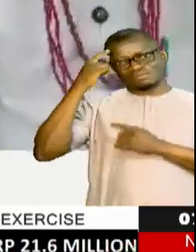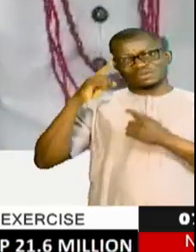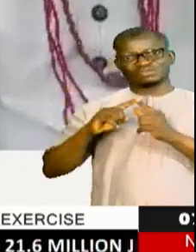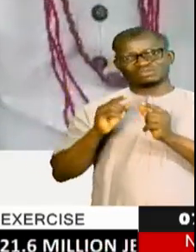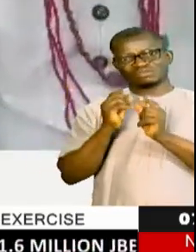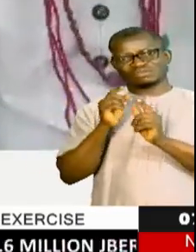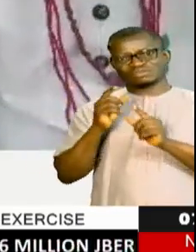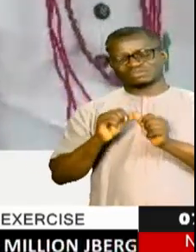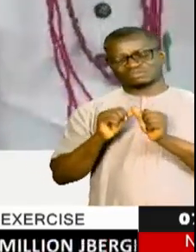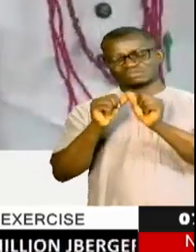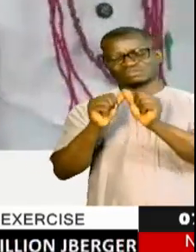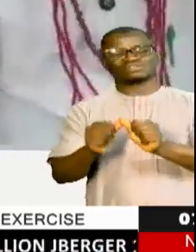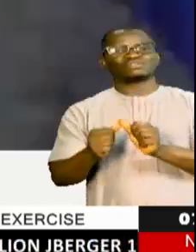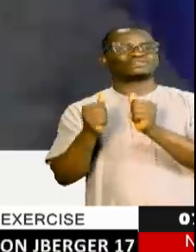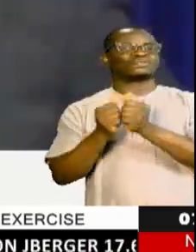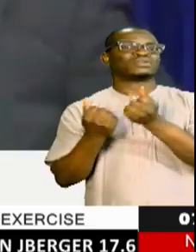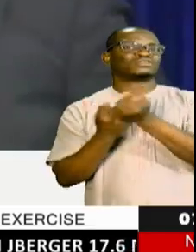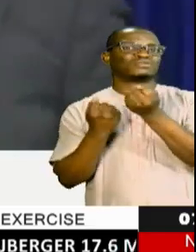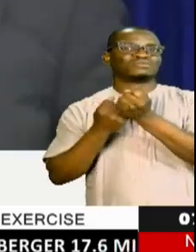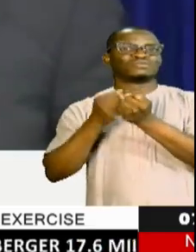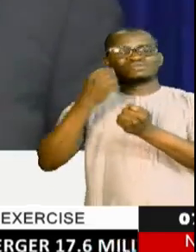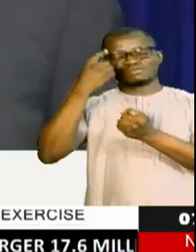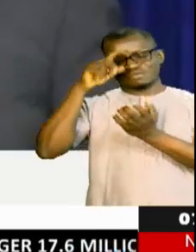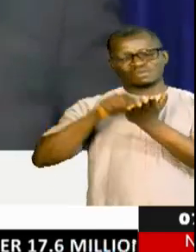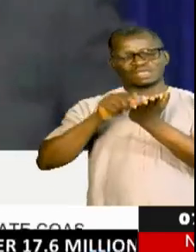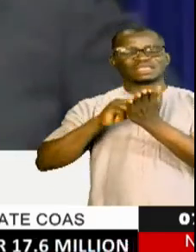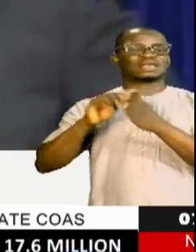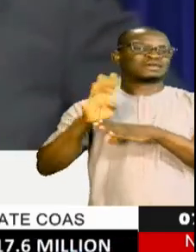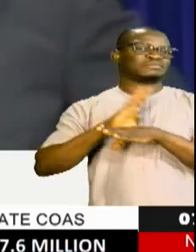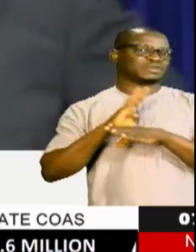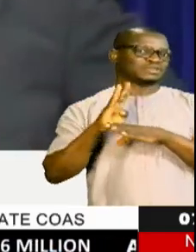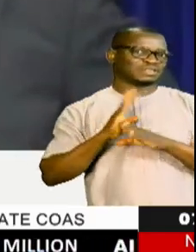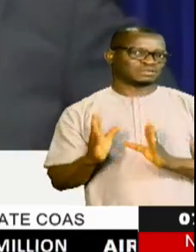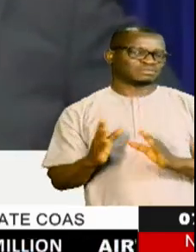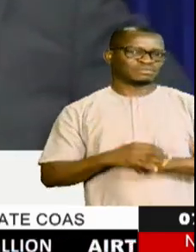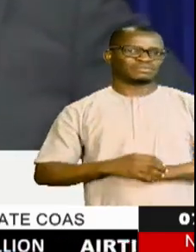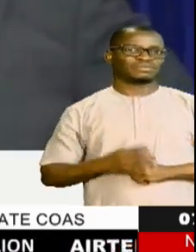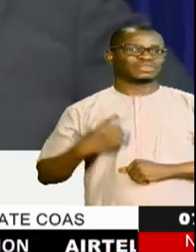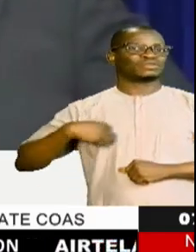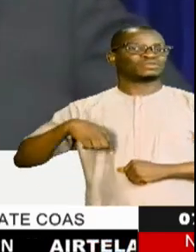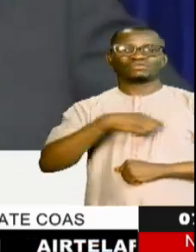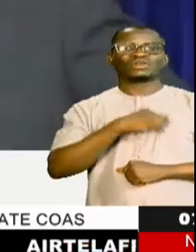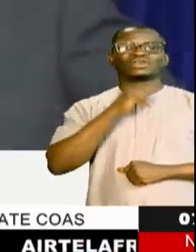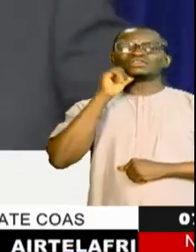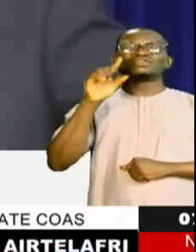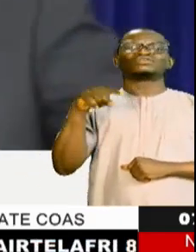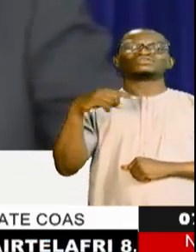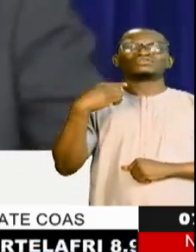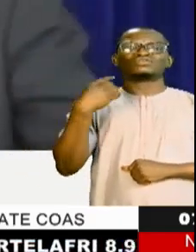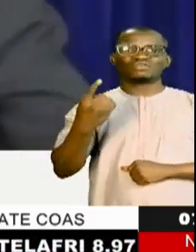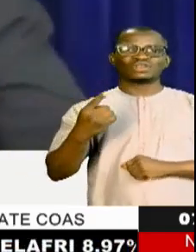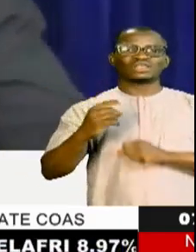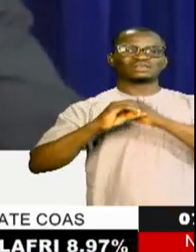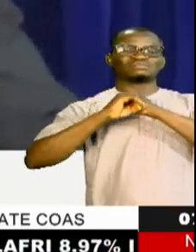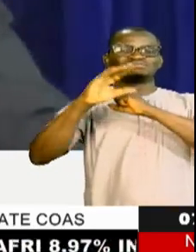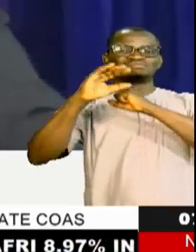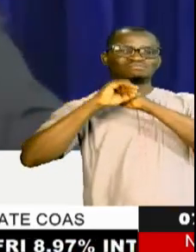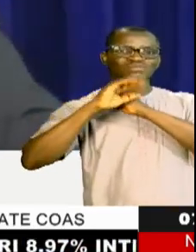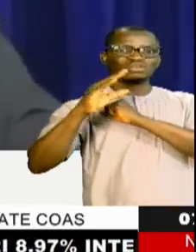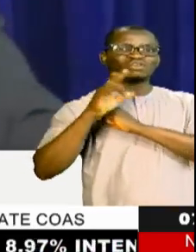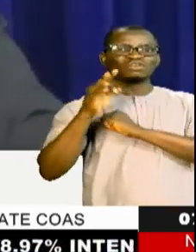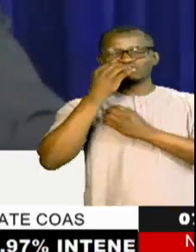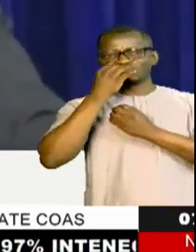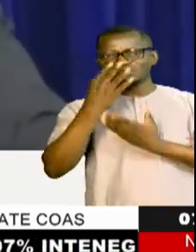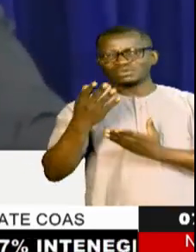production by the media industry. As editors, we are not only stewards of information and truth,